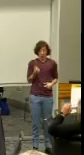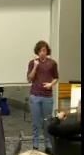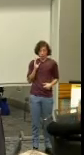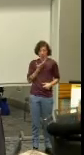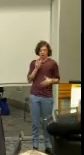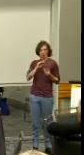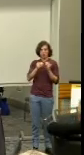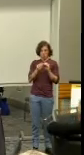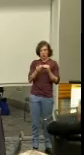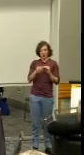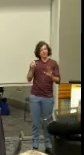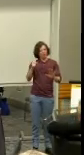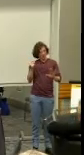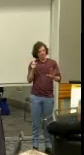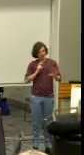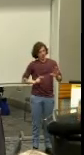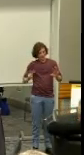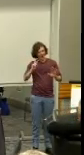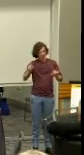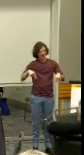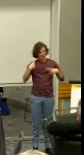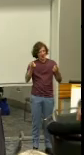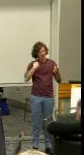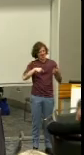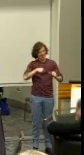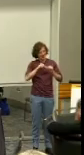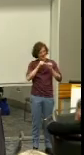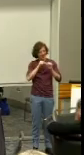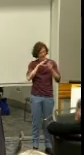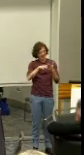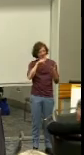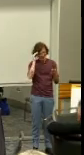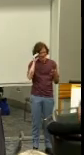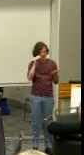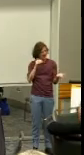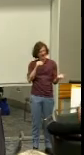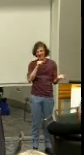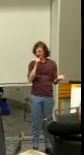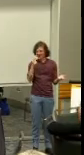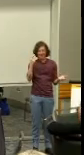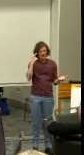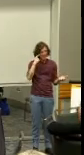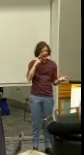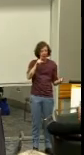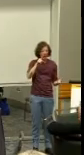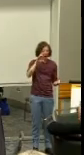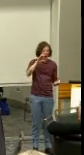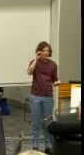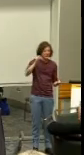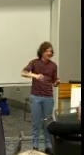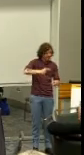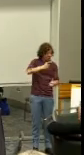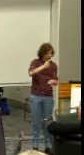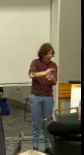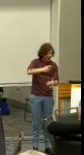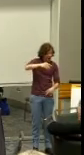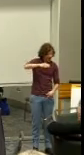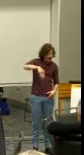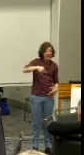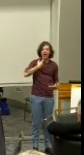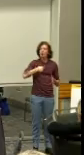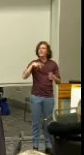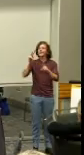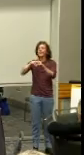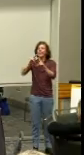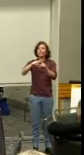But it's been a journey. We're still learning. So I'm not too sure whether we've got it 100% right yet. We're going to apply for everything. Working very close